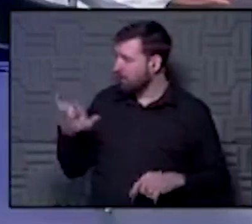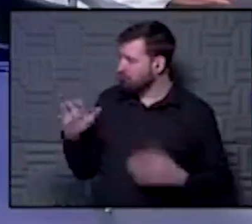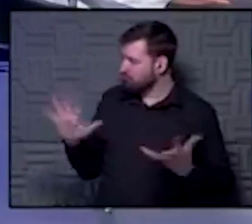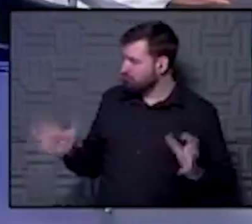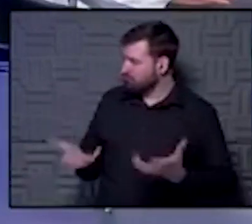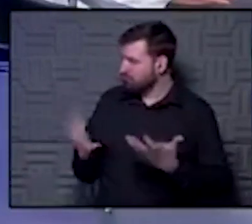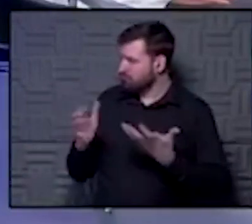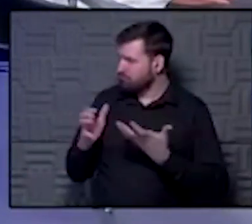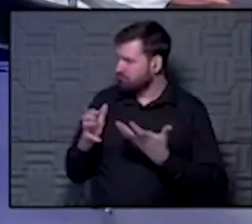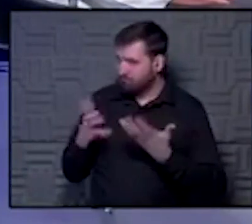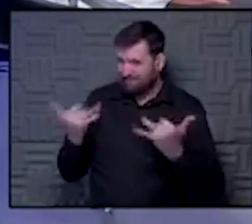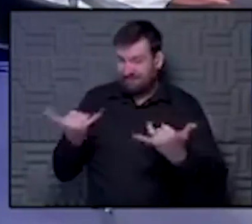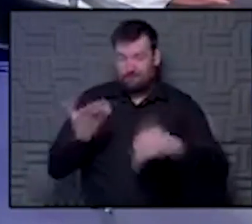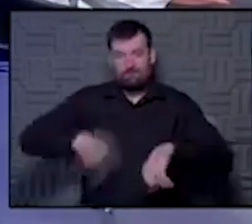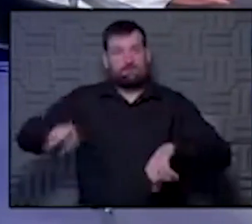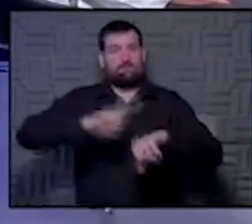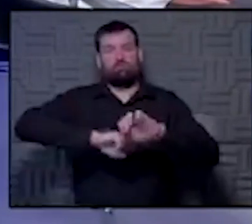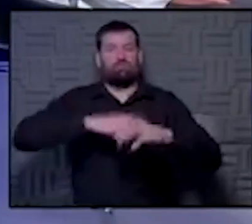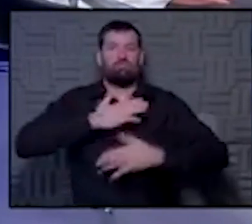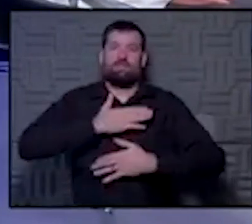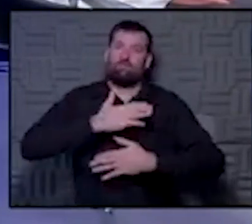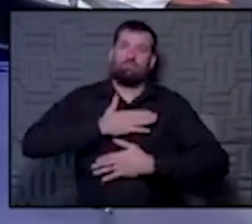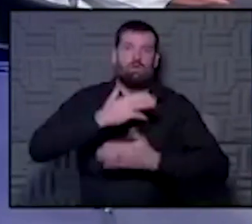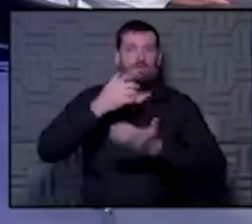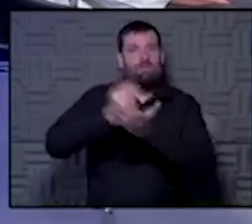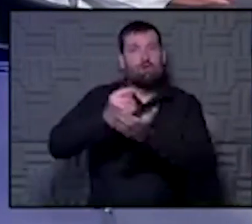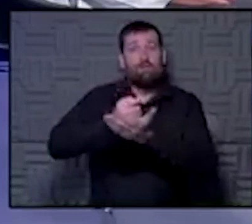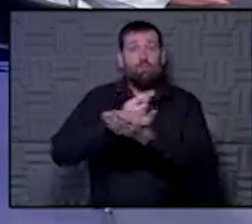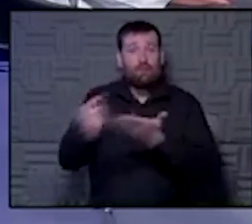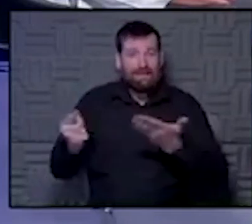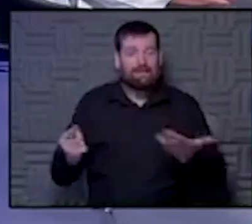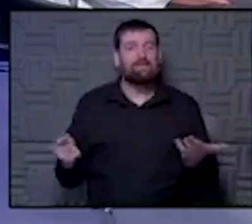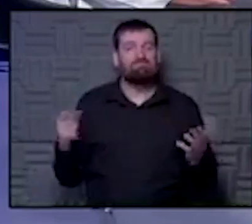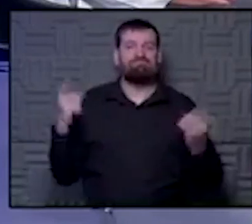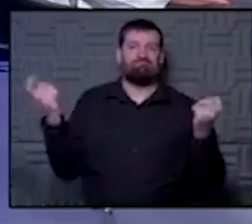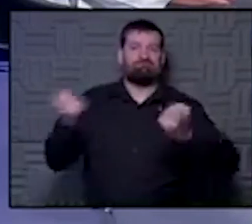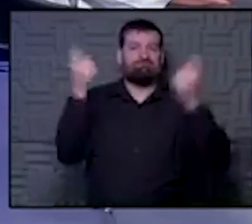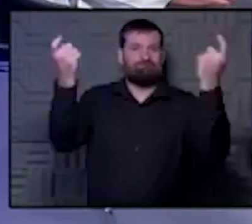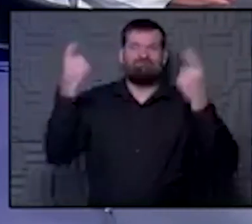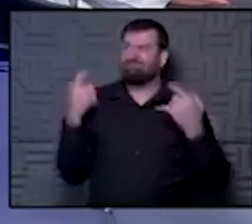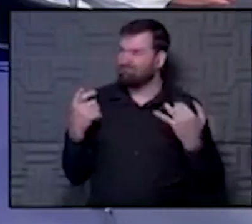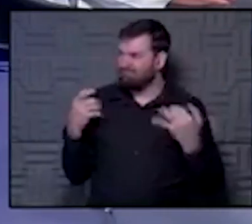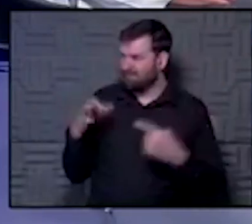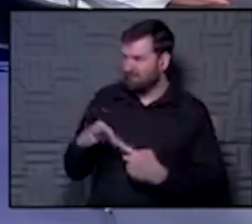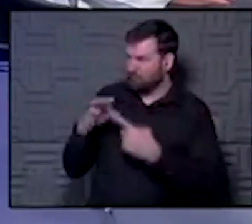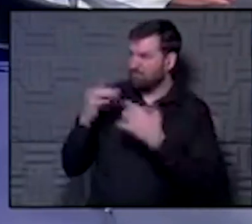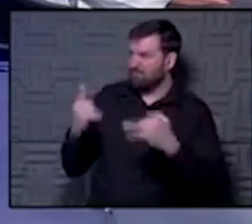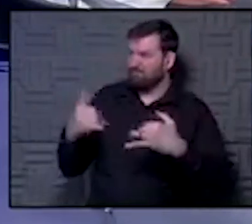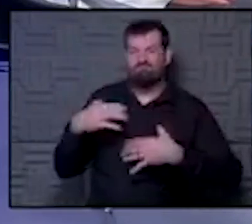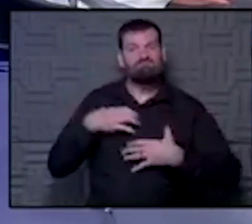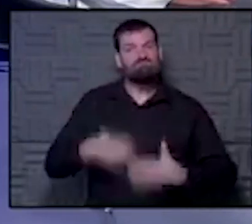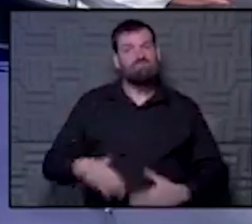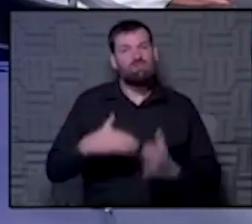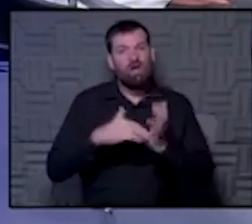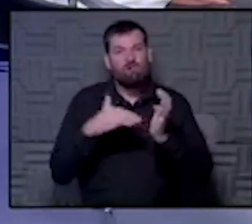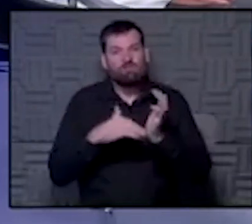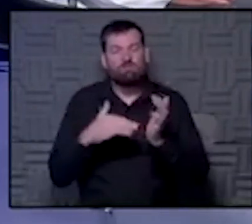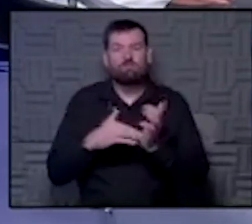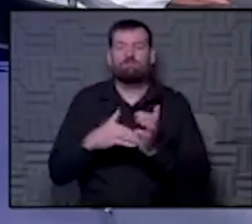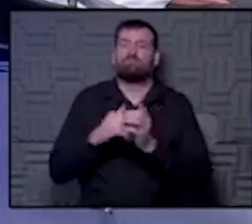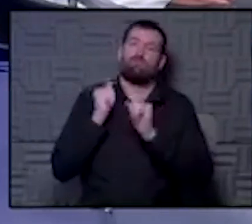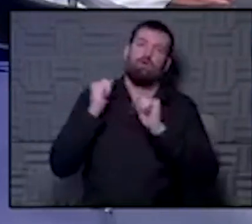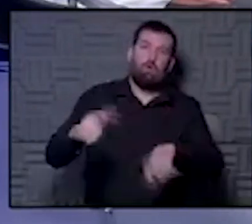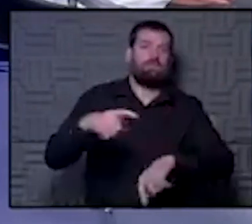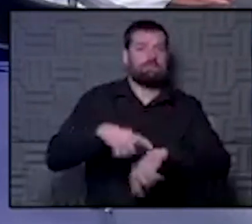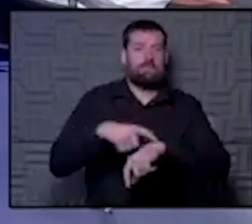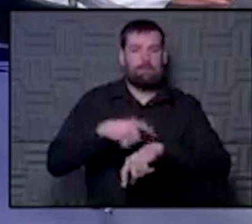is National Respiratory Therapy Week, and that's something for all of us to celebrate, especially those of us who are lung doctors who work all the